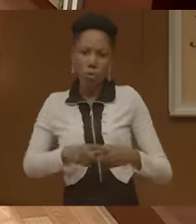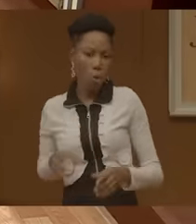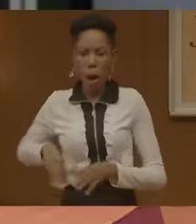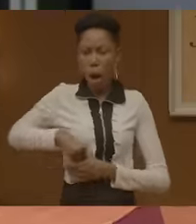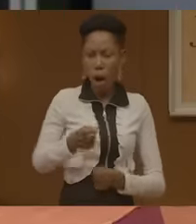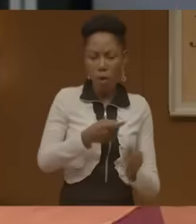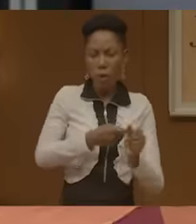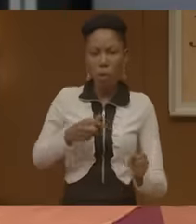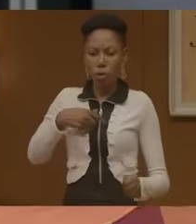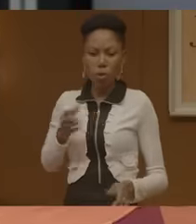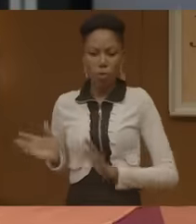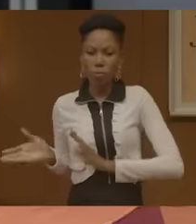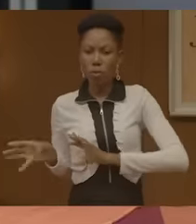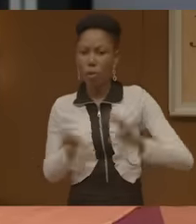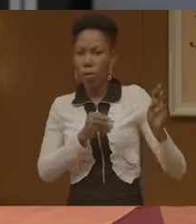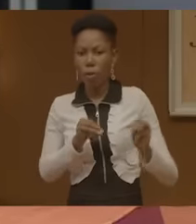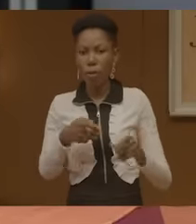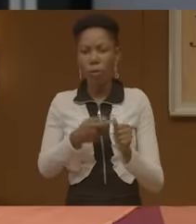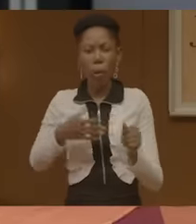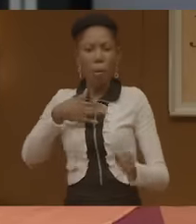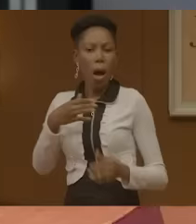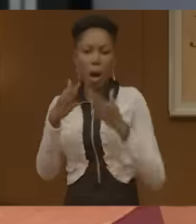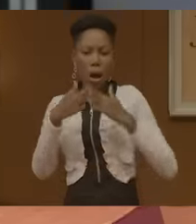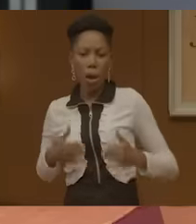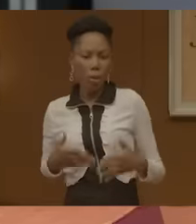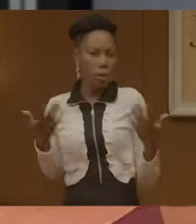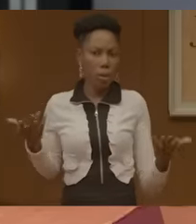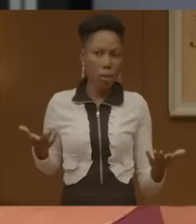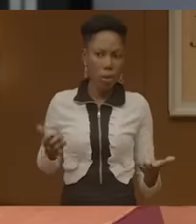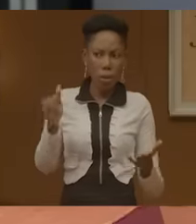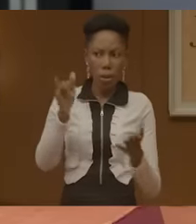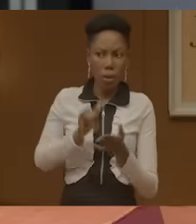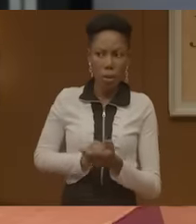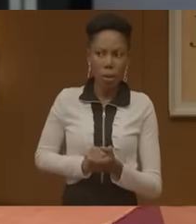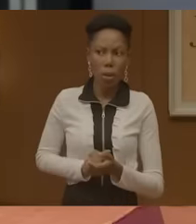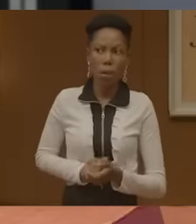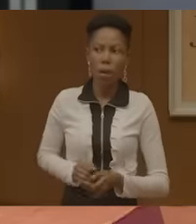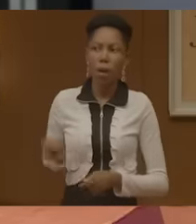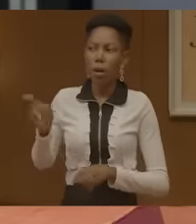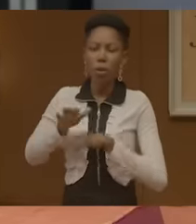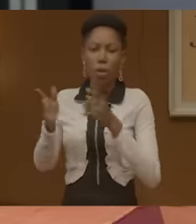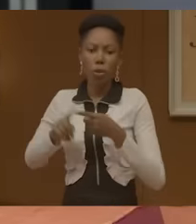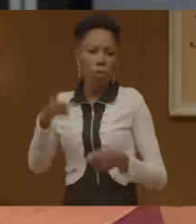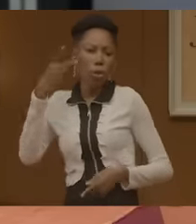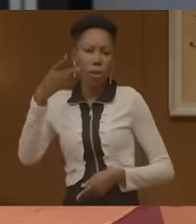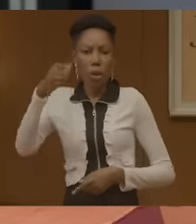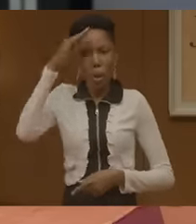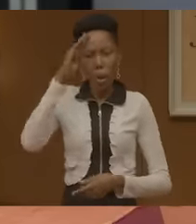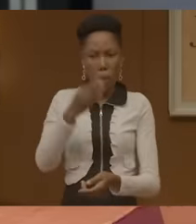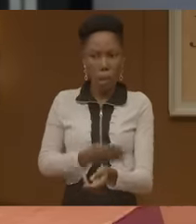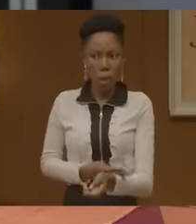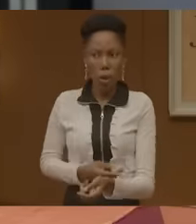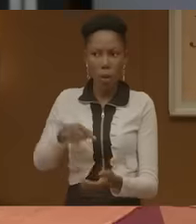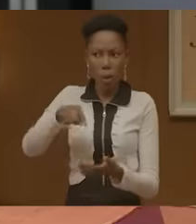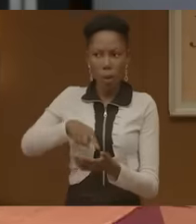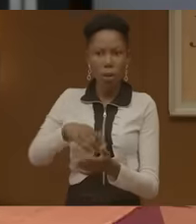son. So I've seen that the thing is very serious. To the extent that he asked him that he doesn't want to see the boy. Even coming here this